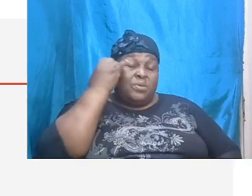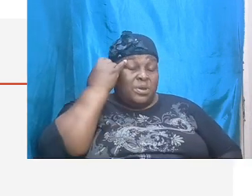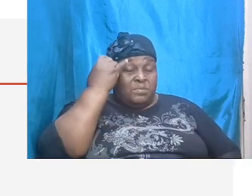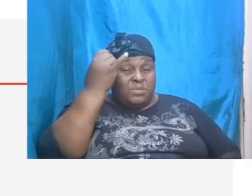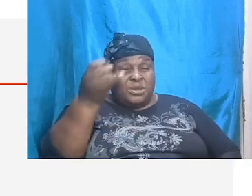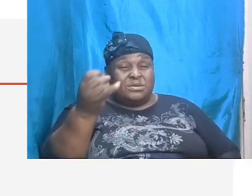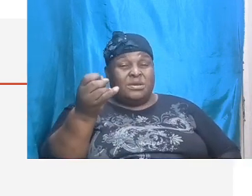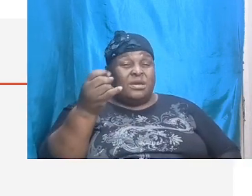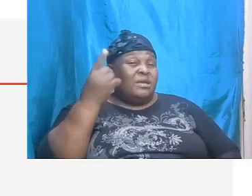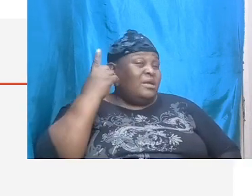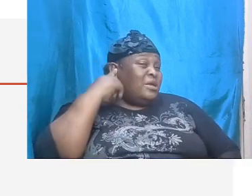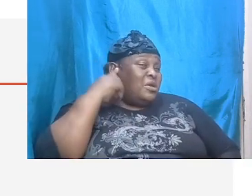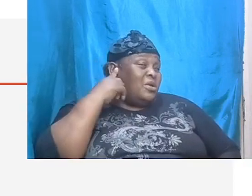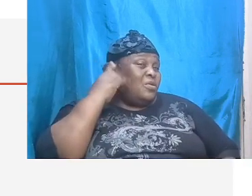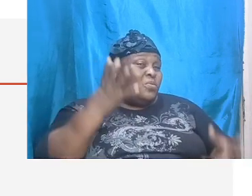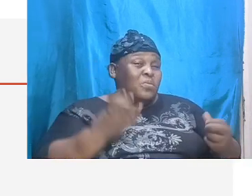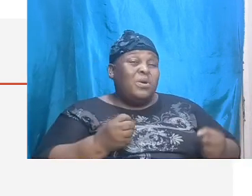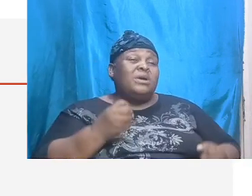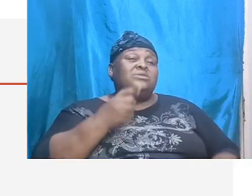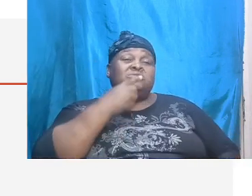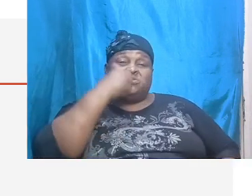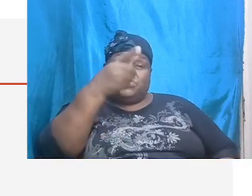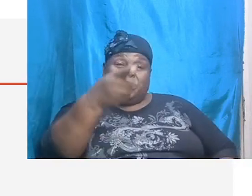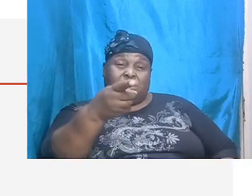and your ears decide that I want to speak?